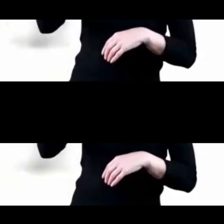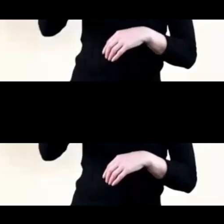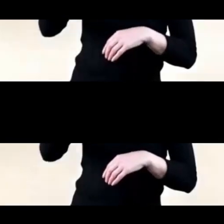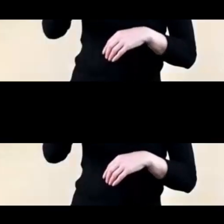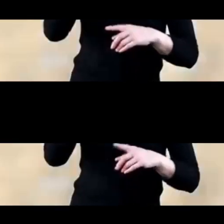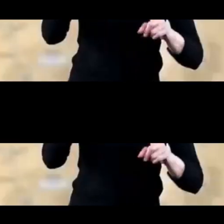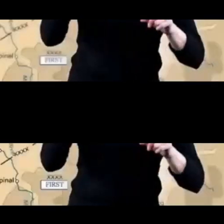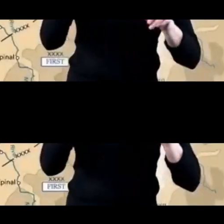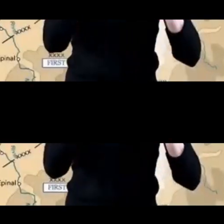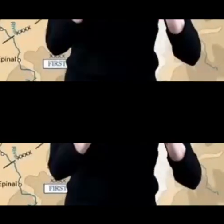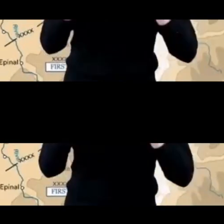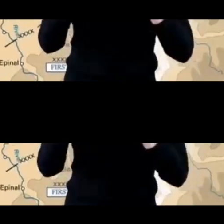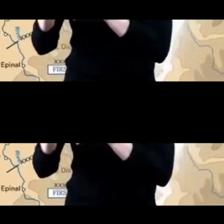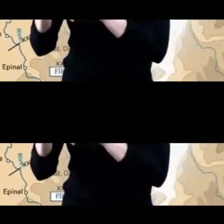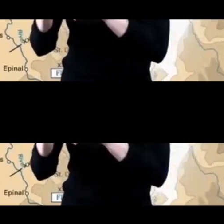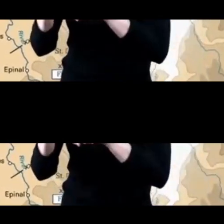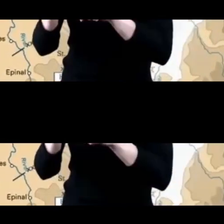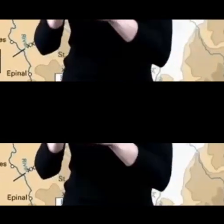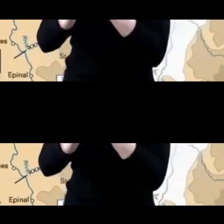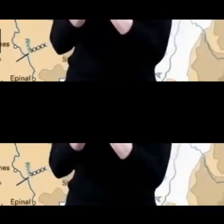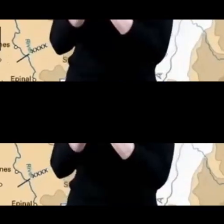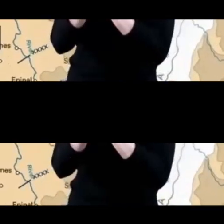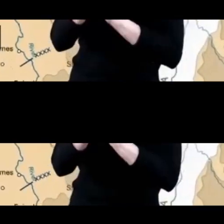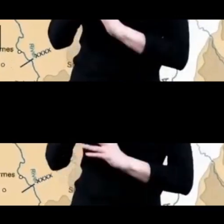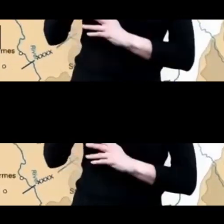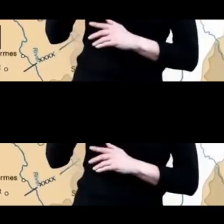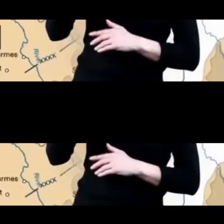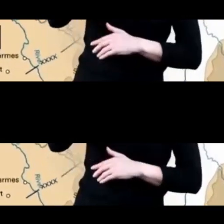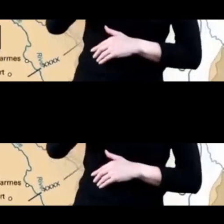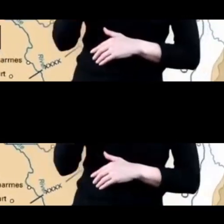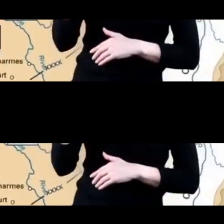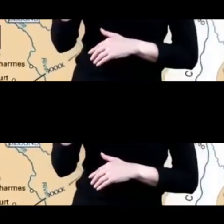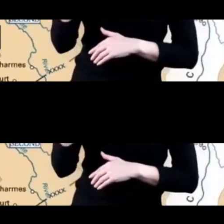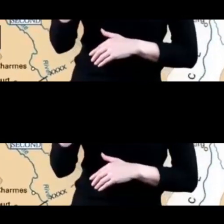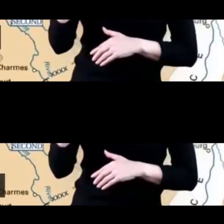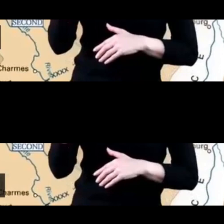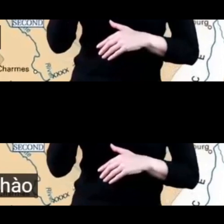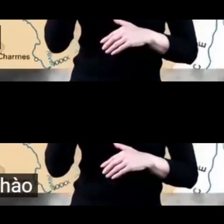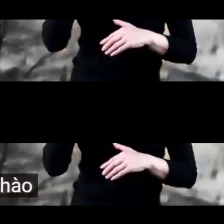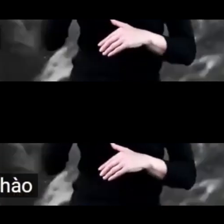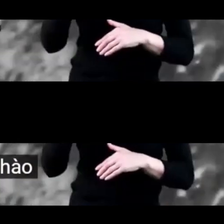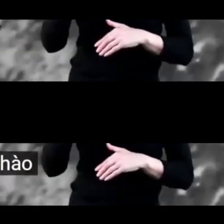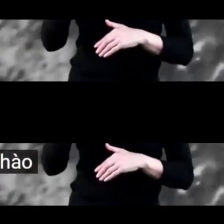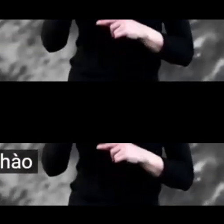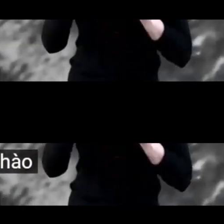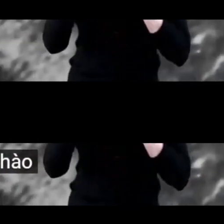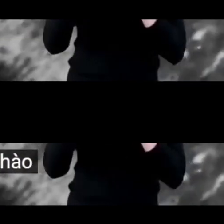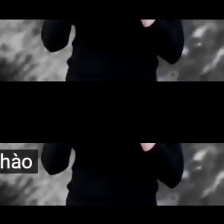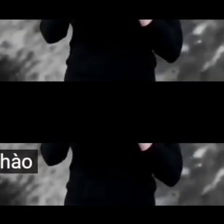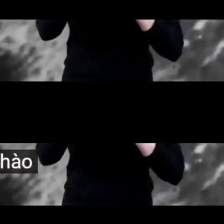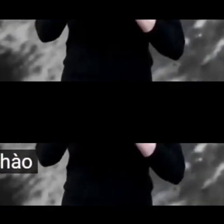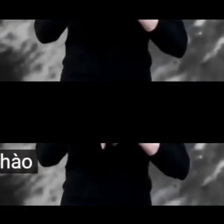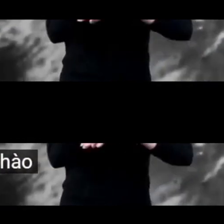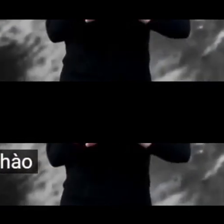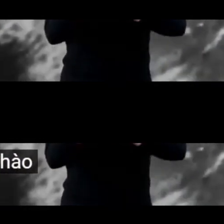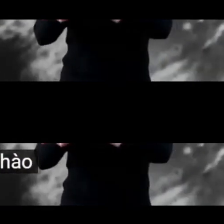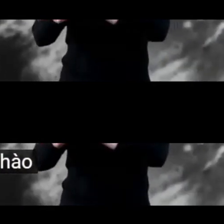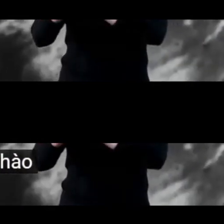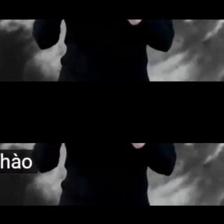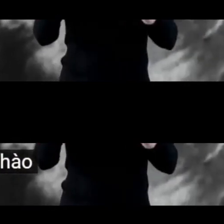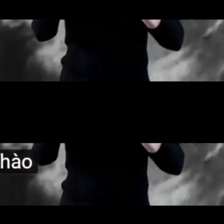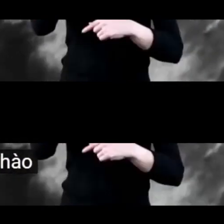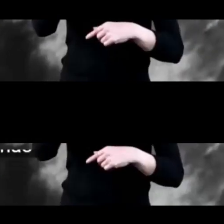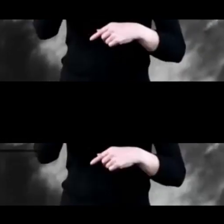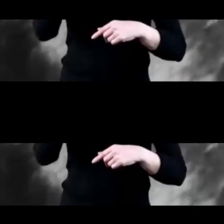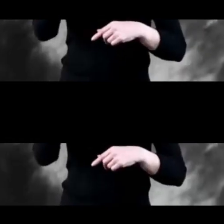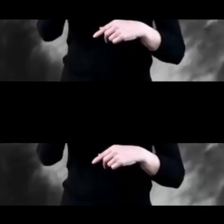and Luxembourg, this became the Western Front, and hundreds of miles of trenches would be dug by the Allies